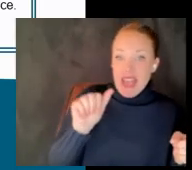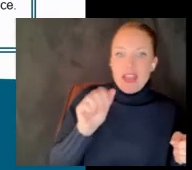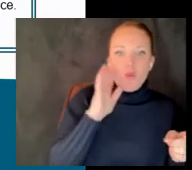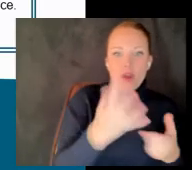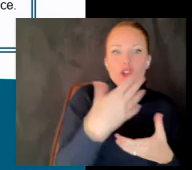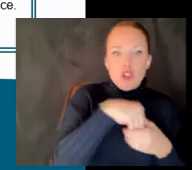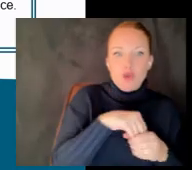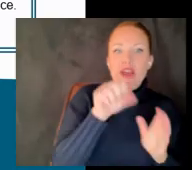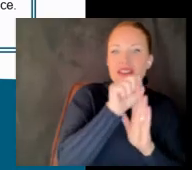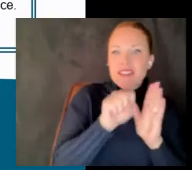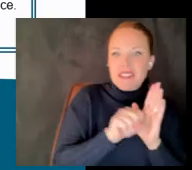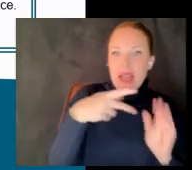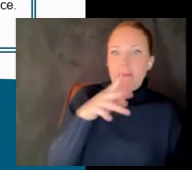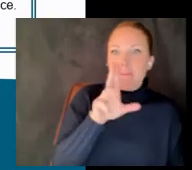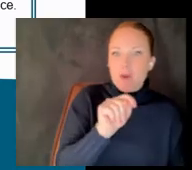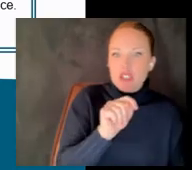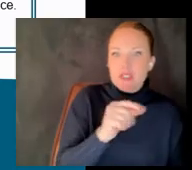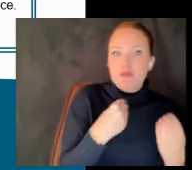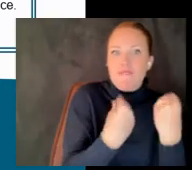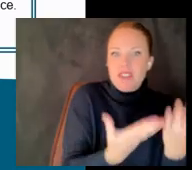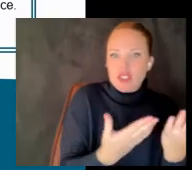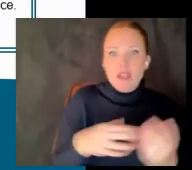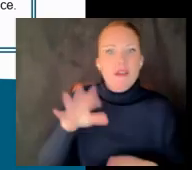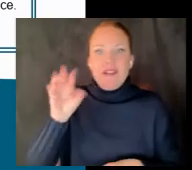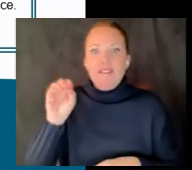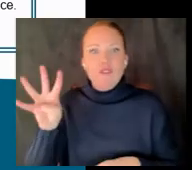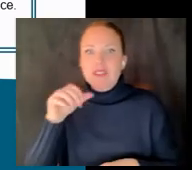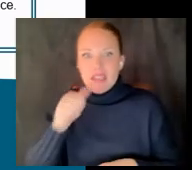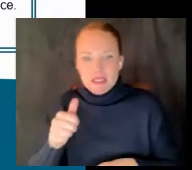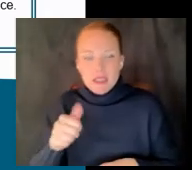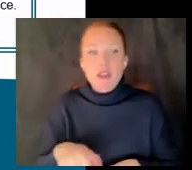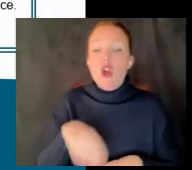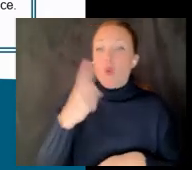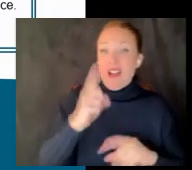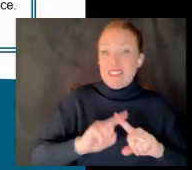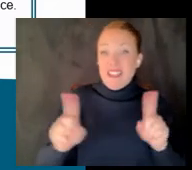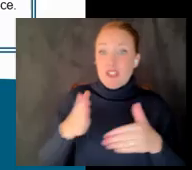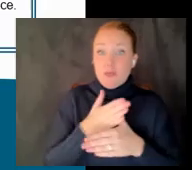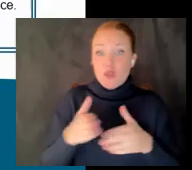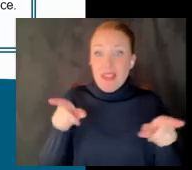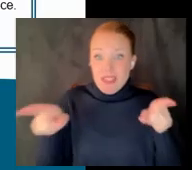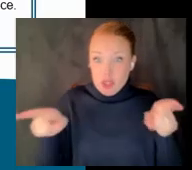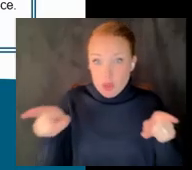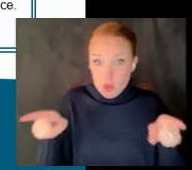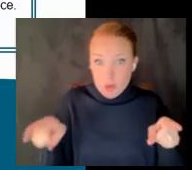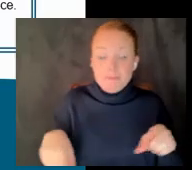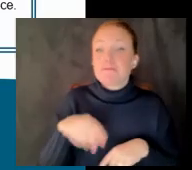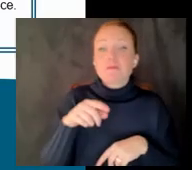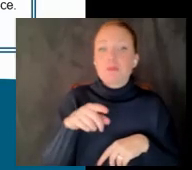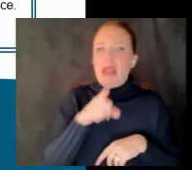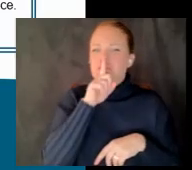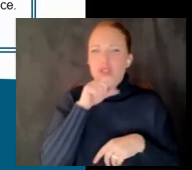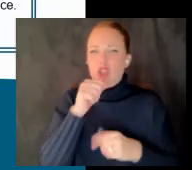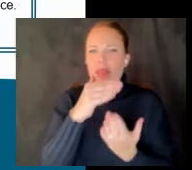provision, while Section 504 does not. One additional difference between IDEA and Section 504 that is not listed on